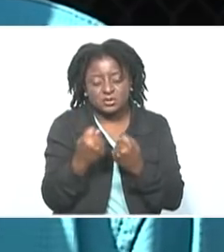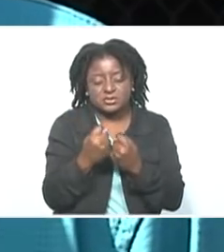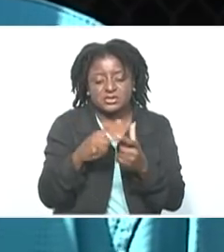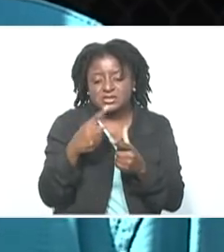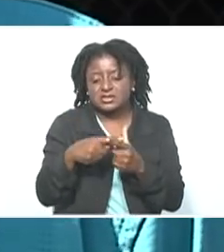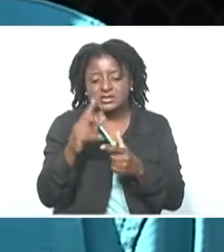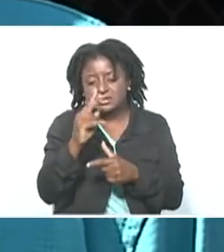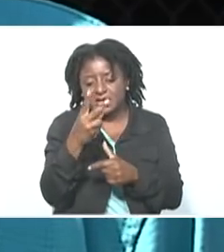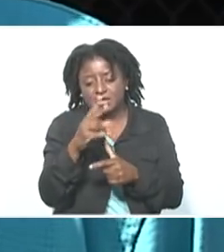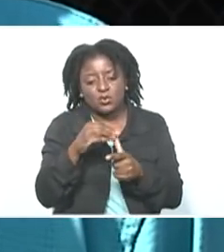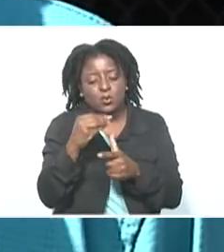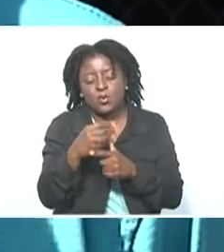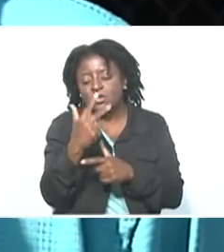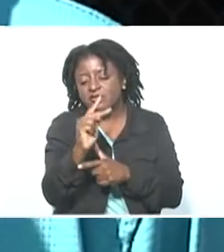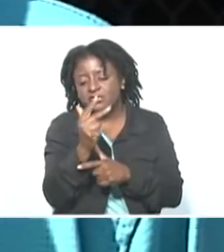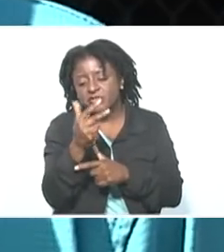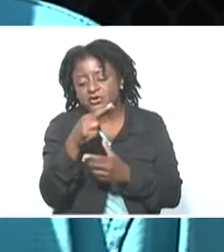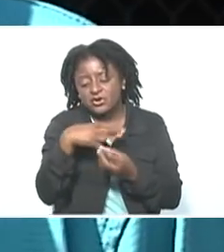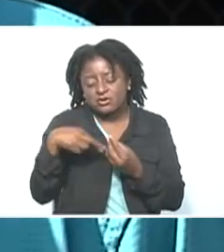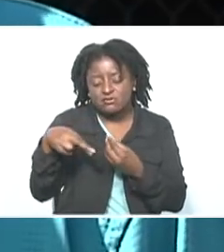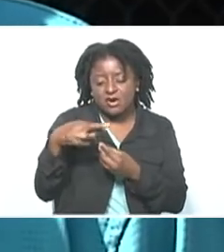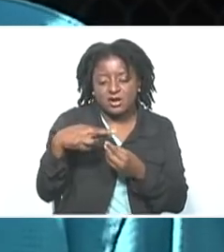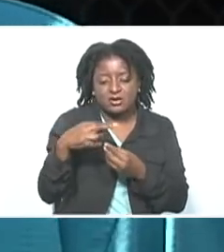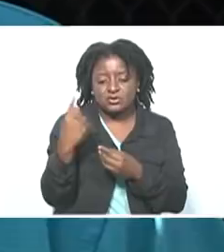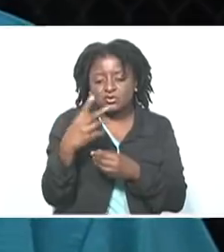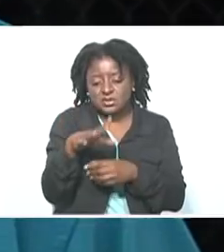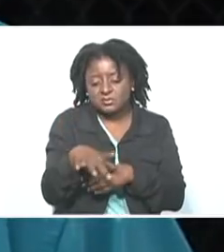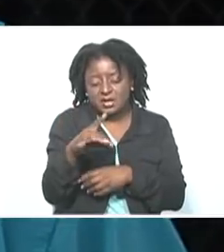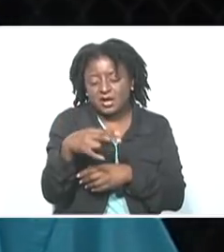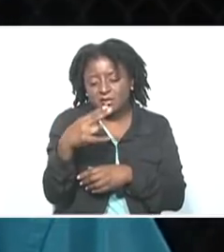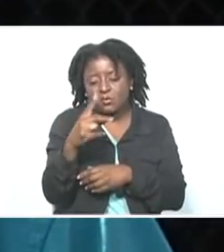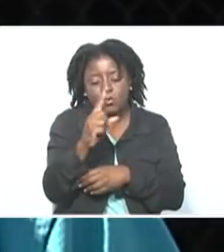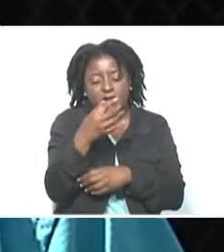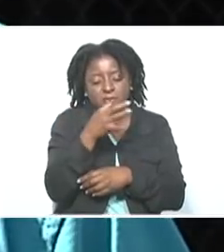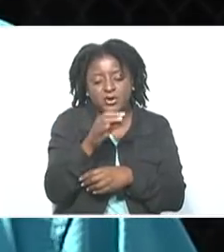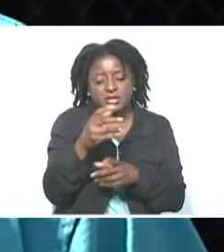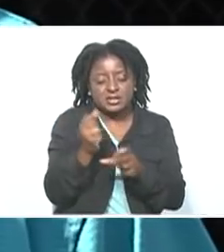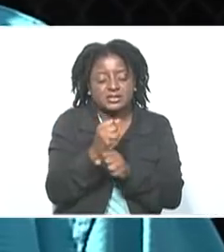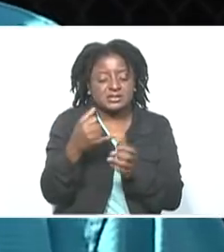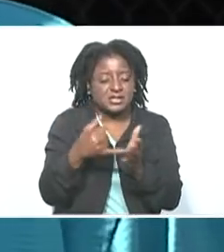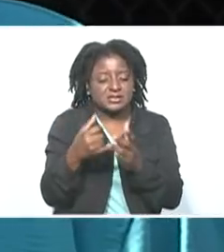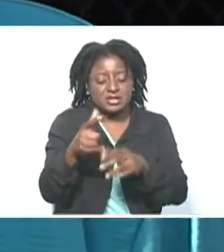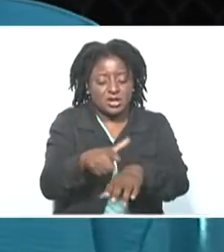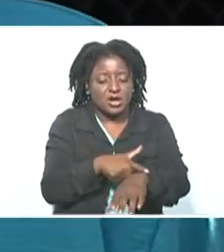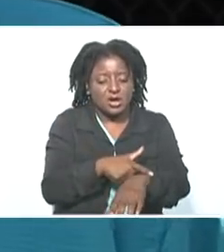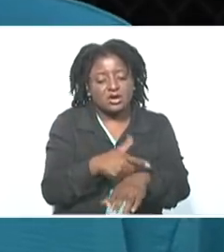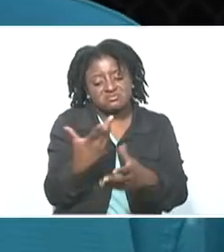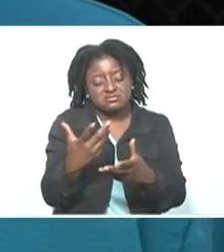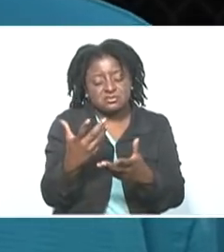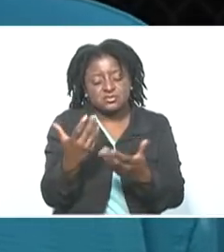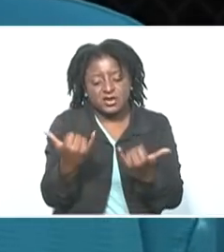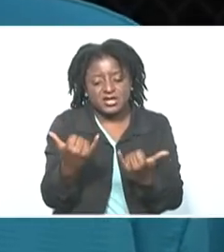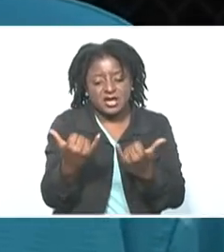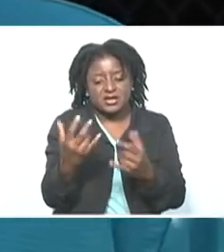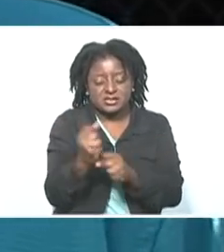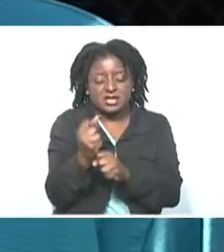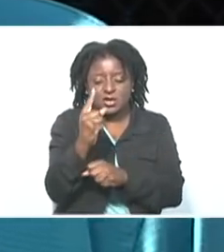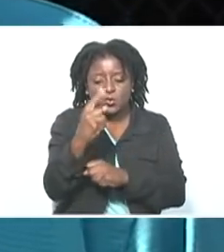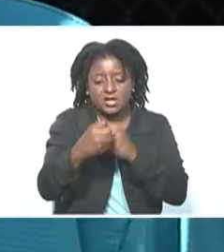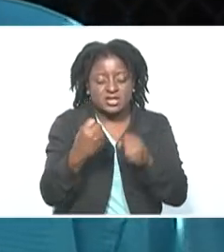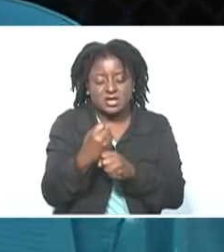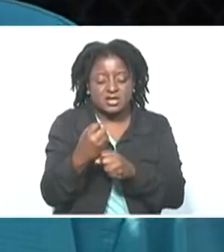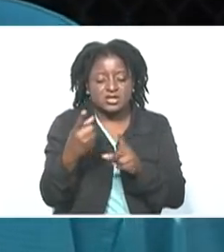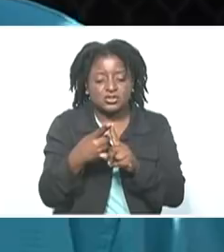or third round, and you only pick up 1 point. It's taken taking right now about a year for her to get her rankings where it is right